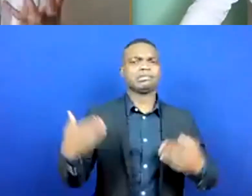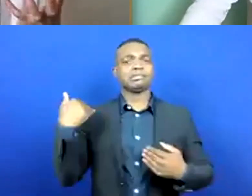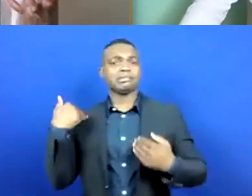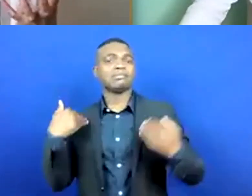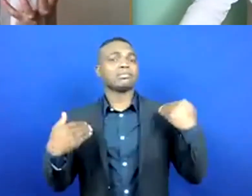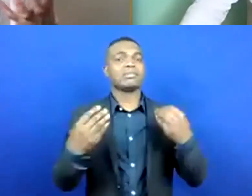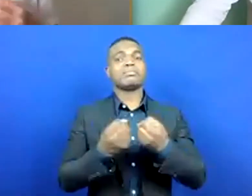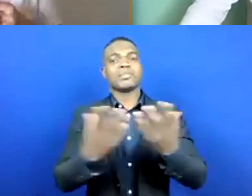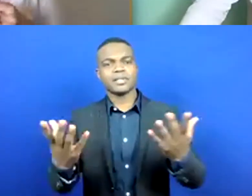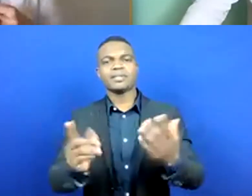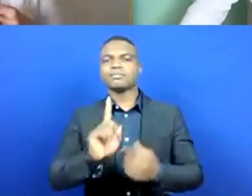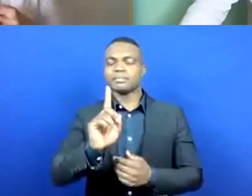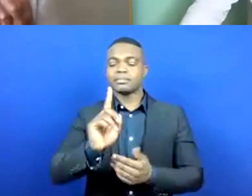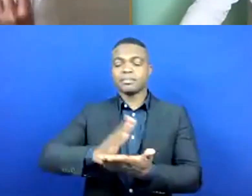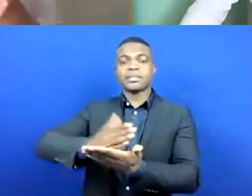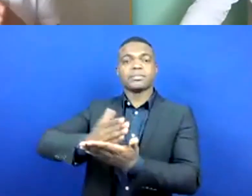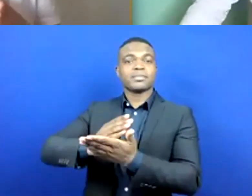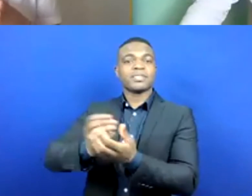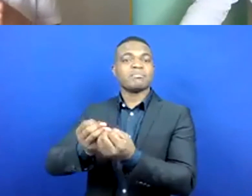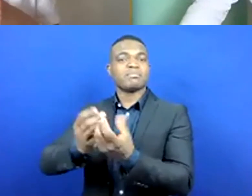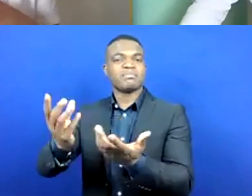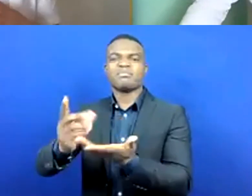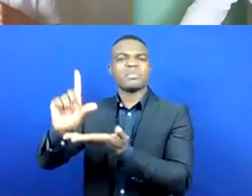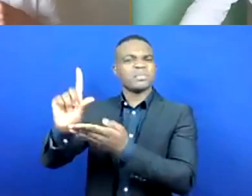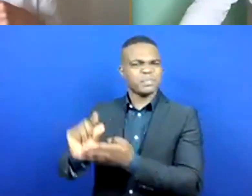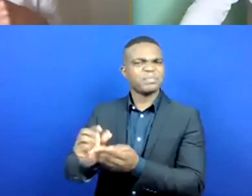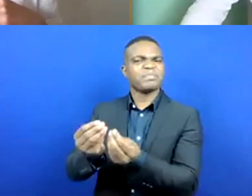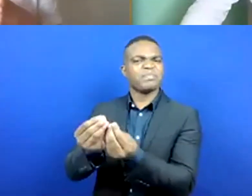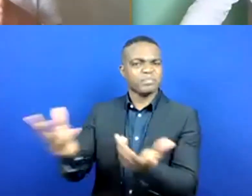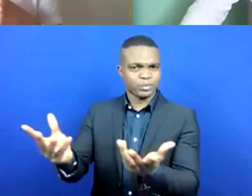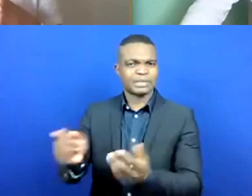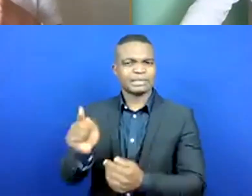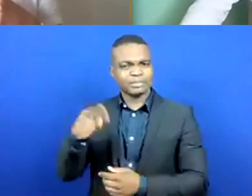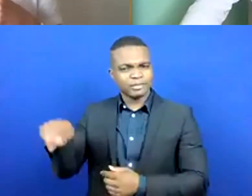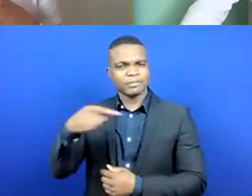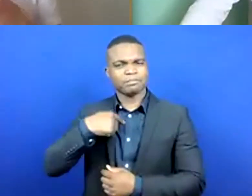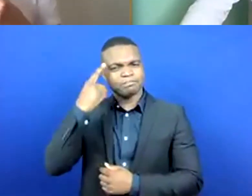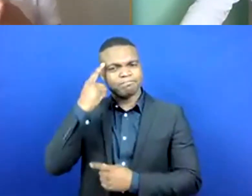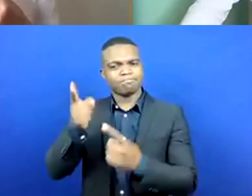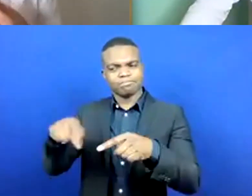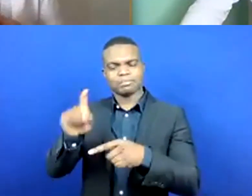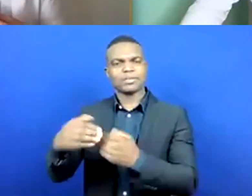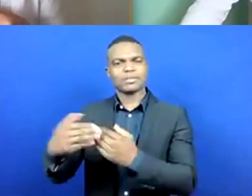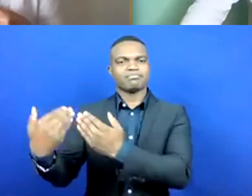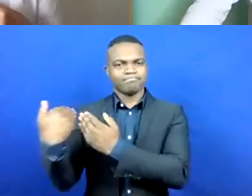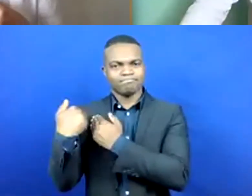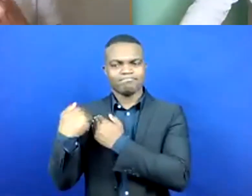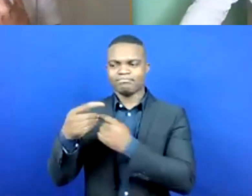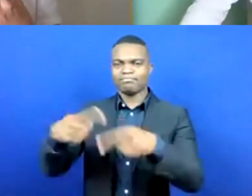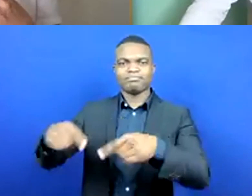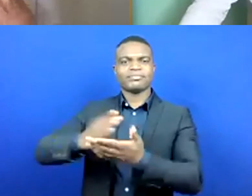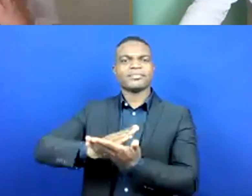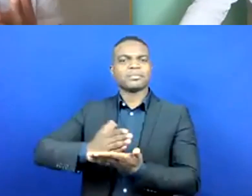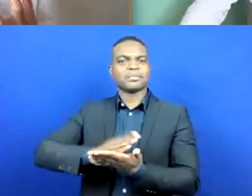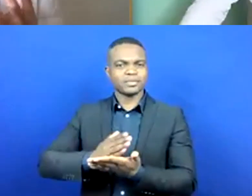a responsibility, and if you want to take on that responsibility and do it consciously and do it with